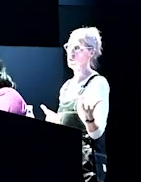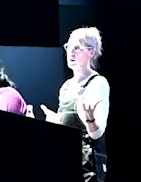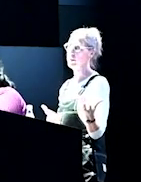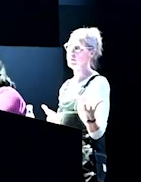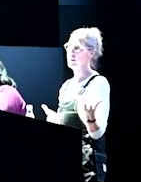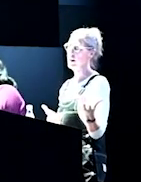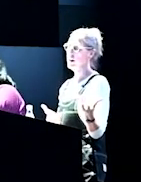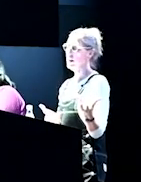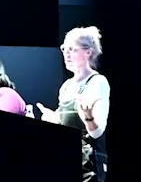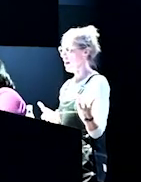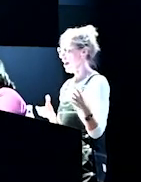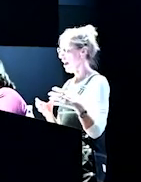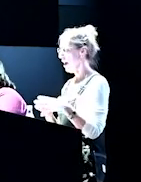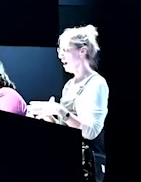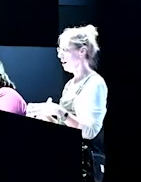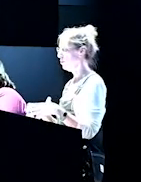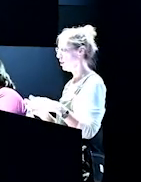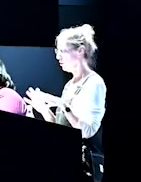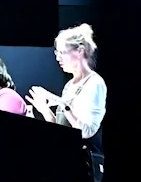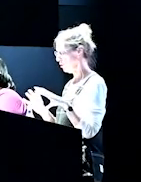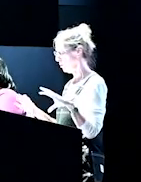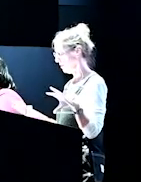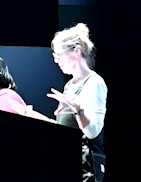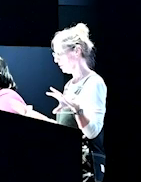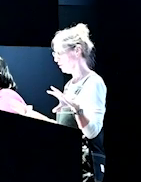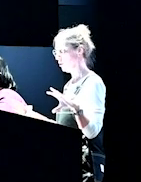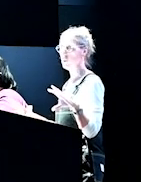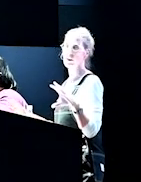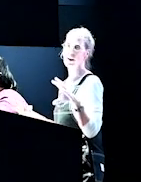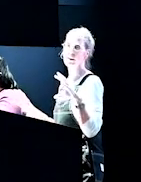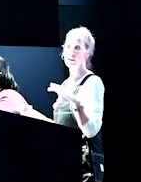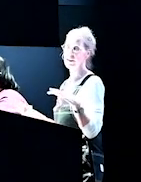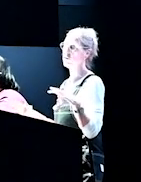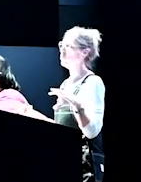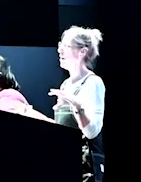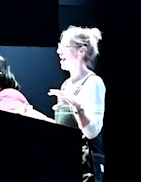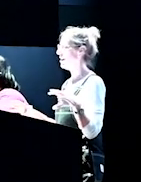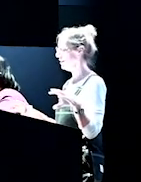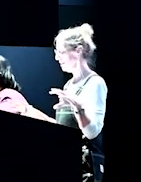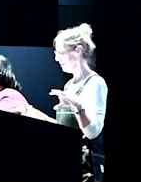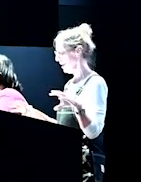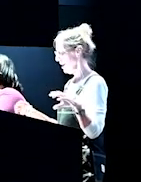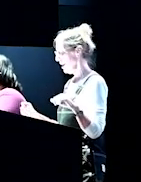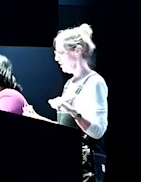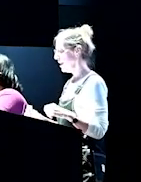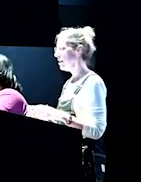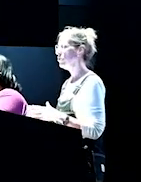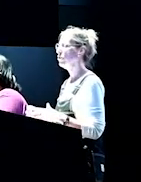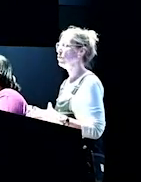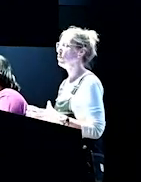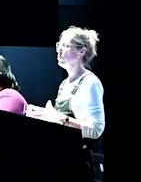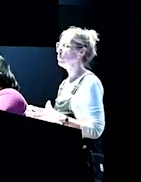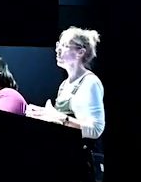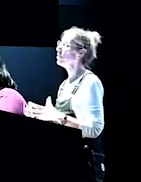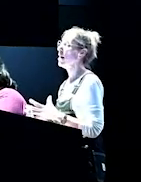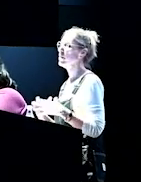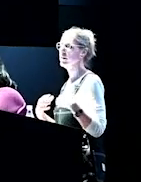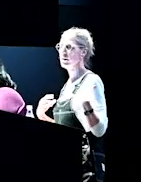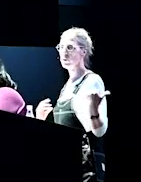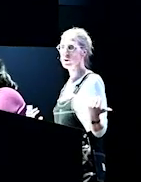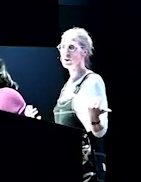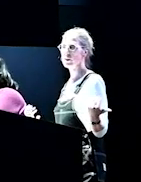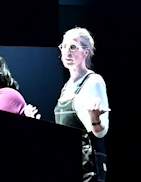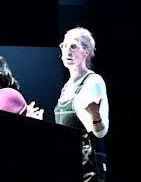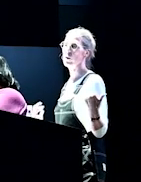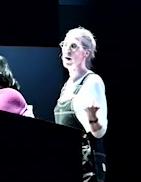simple stories that Charles Schulz was able to do in several panels, bring them